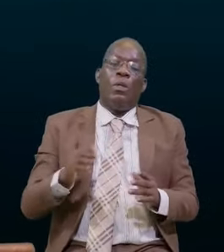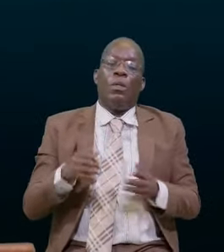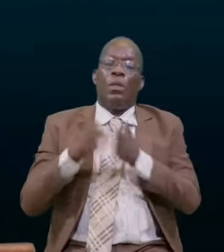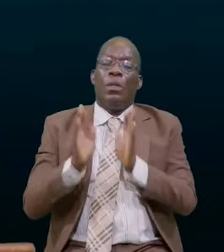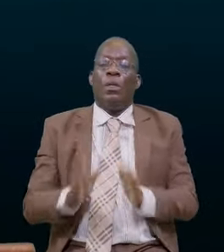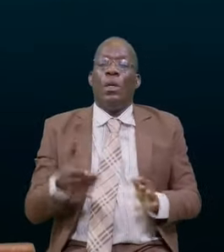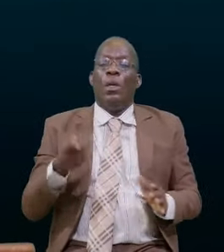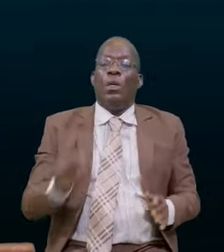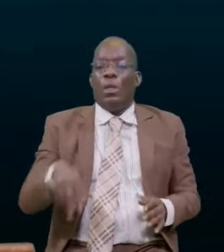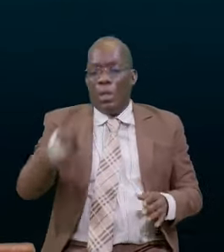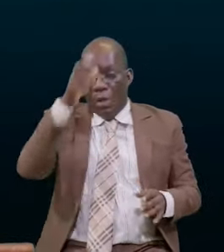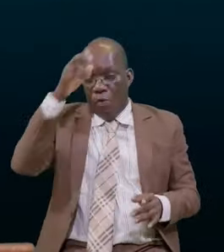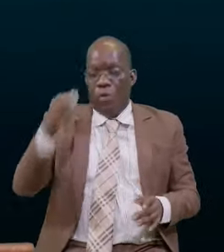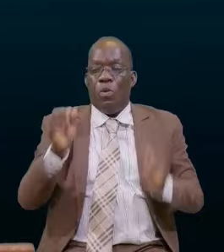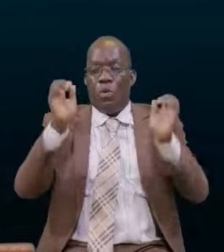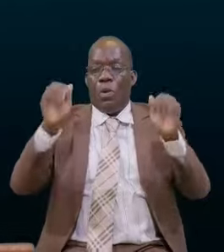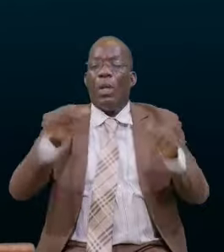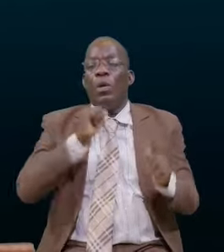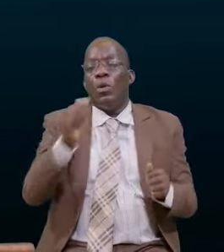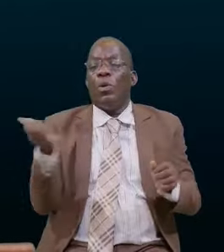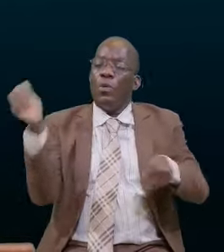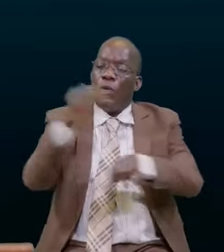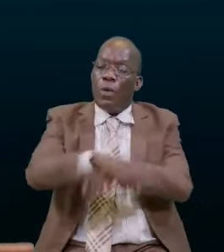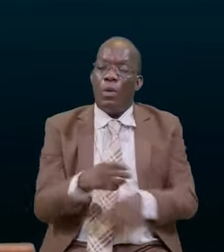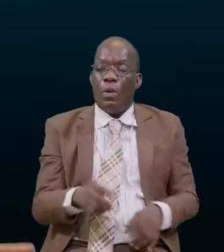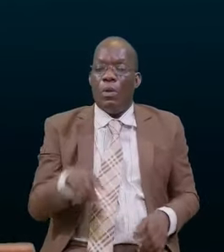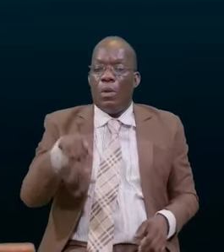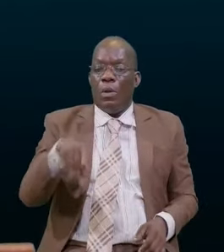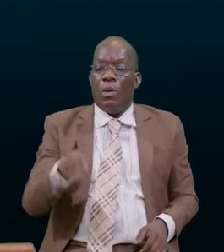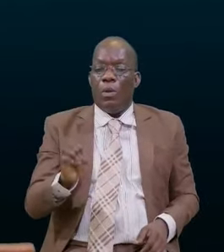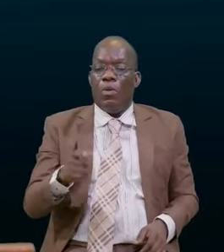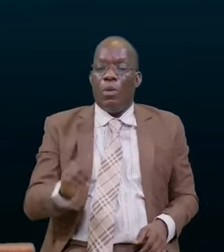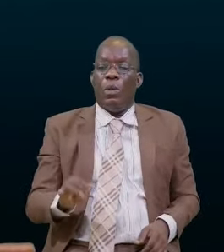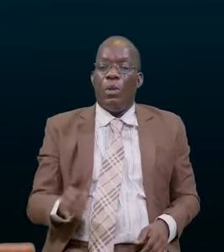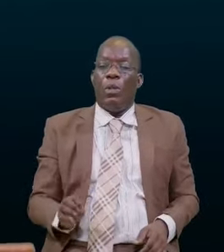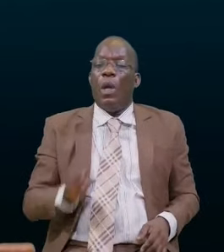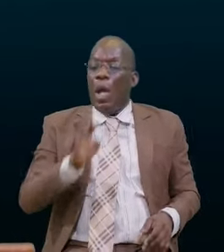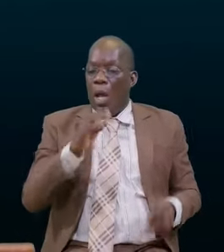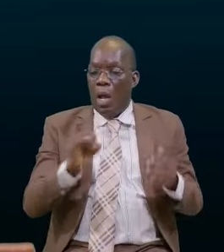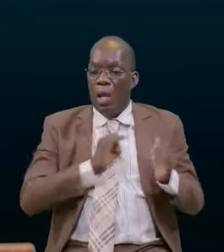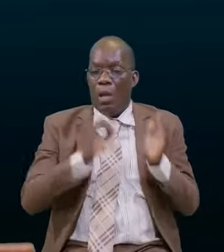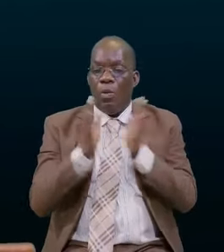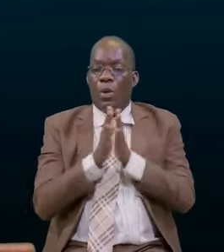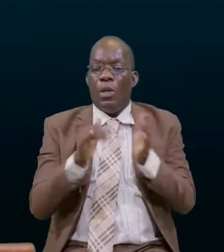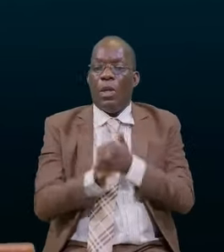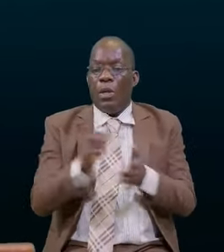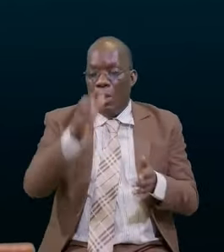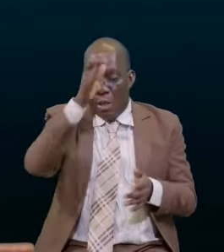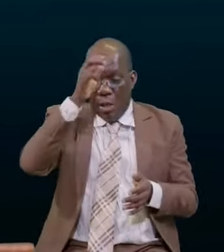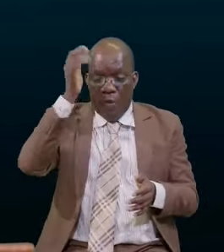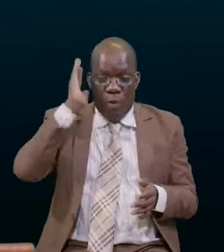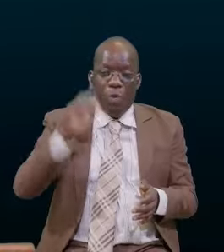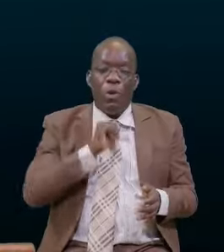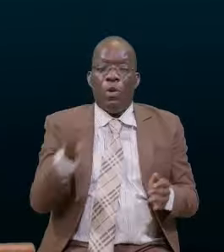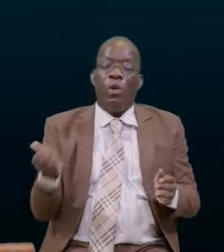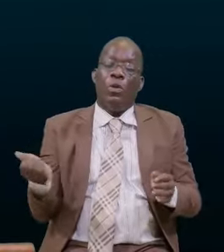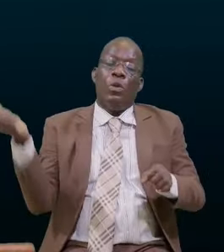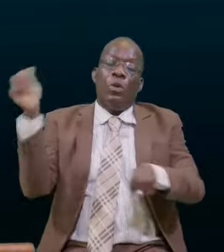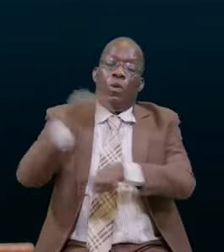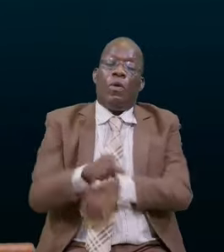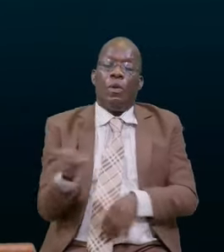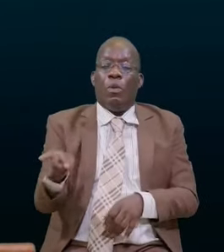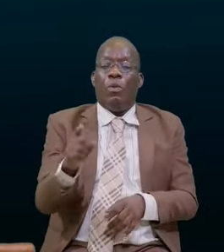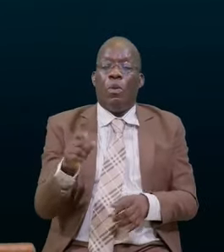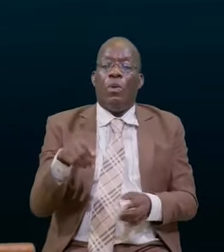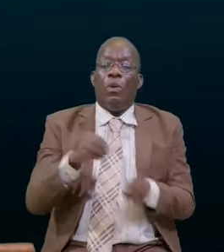Peter I pray that the devil not have the ownership of your life in Jesus name number four number five be